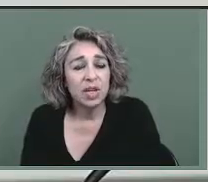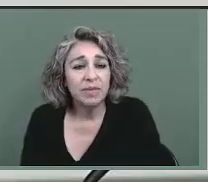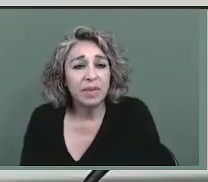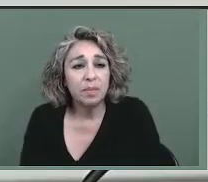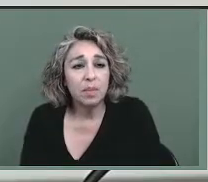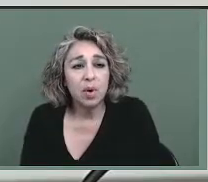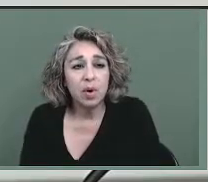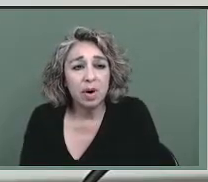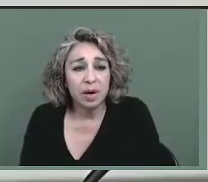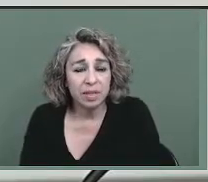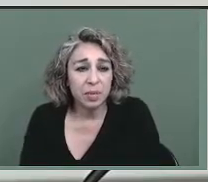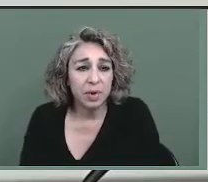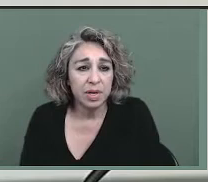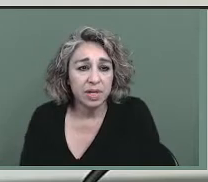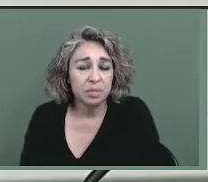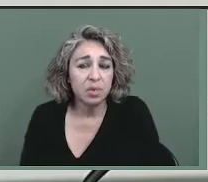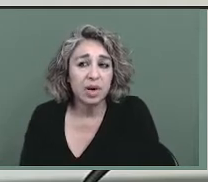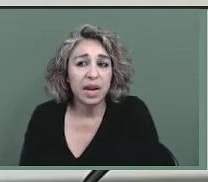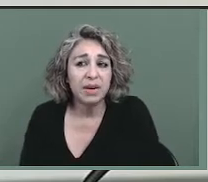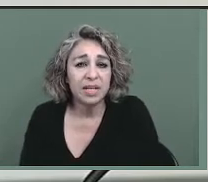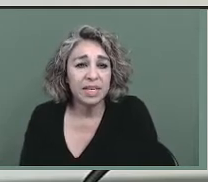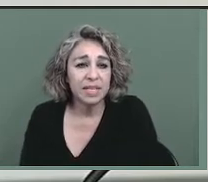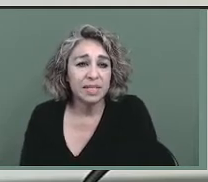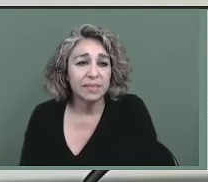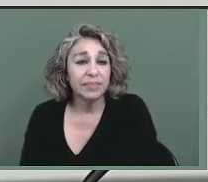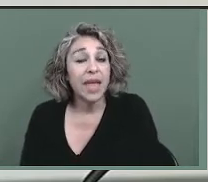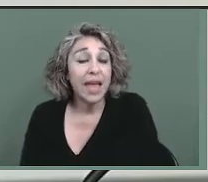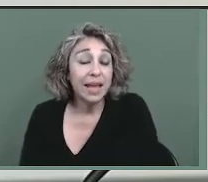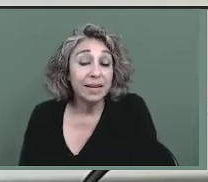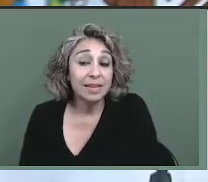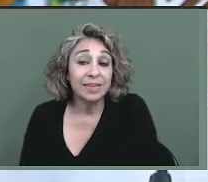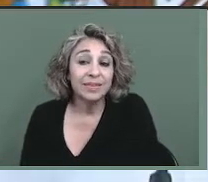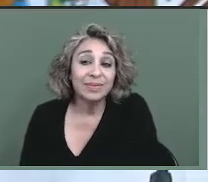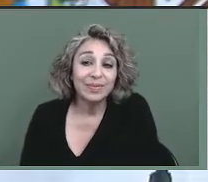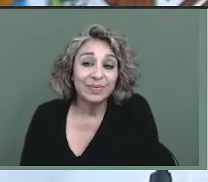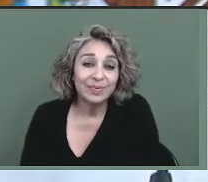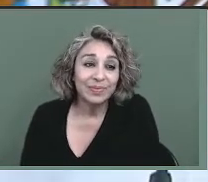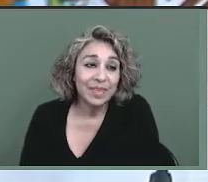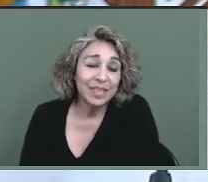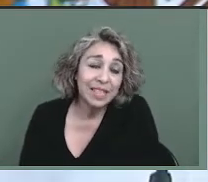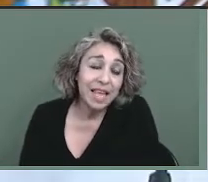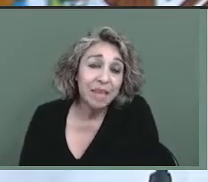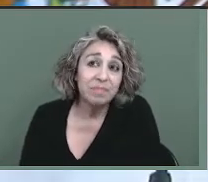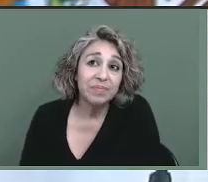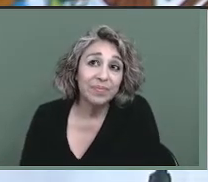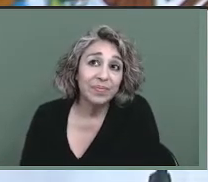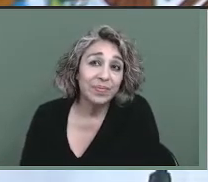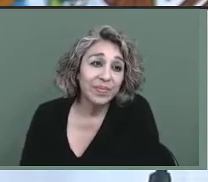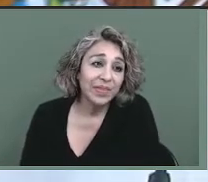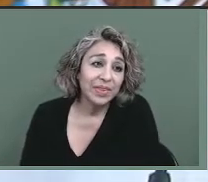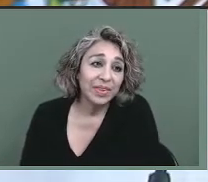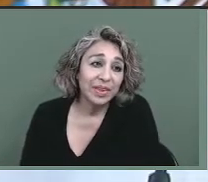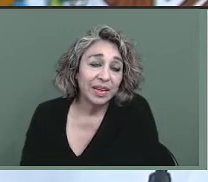to give them more support, more guarantees. And the same